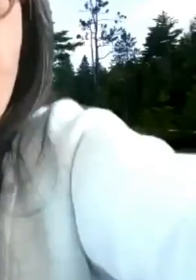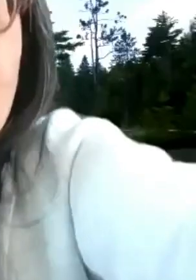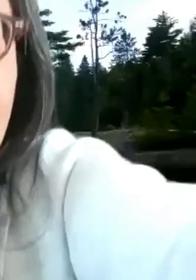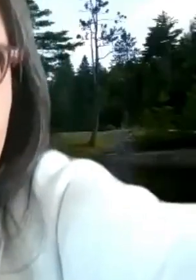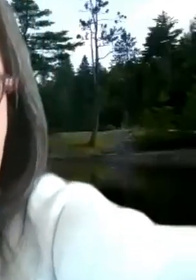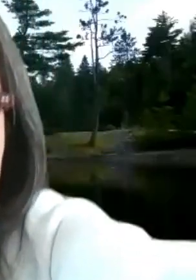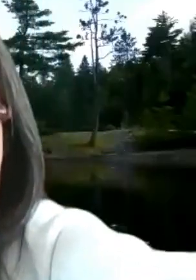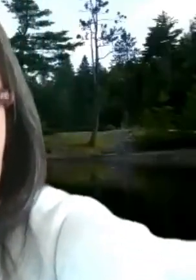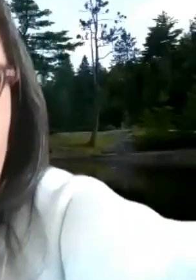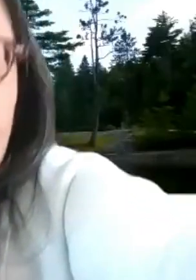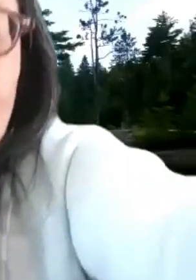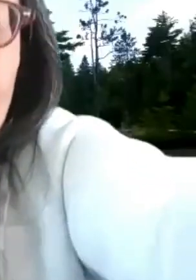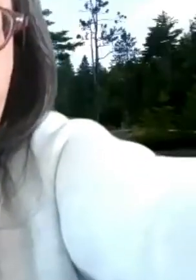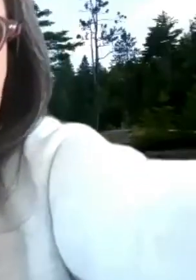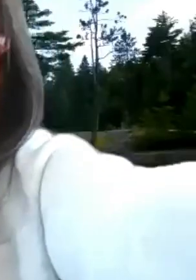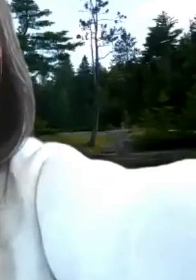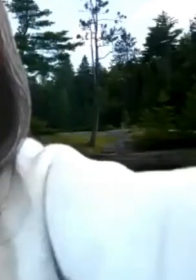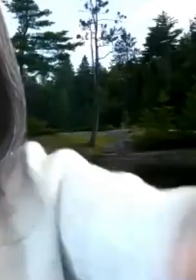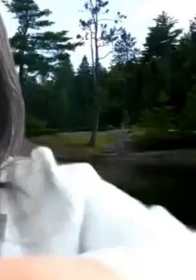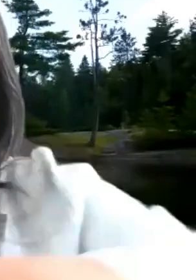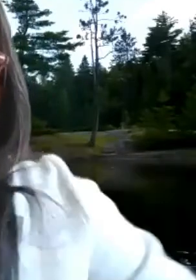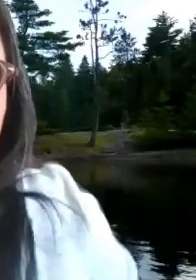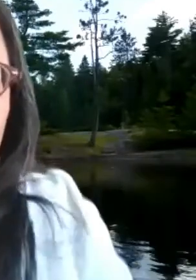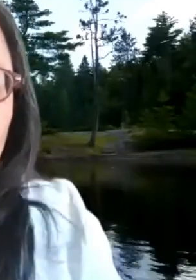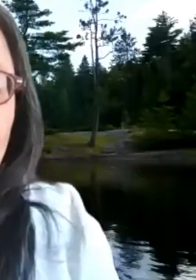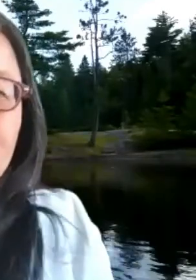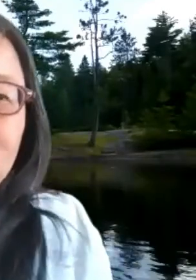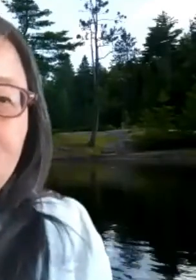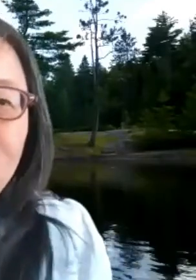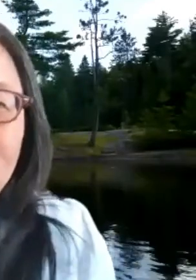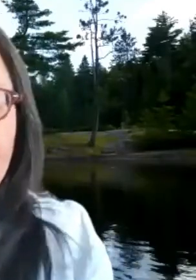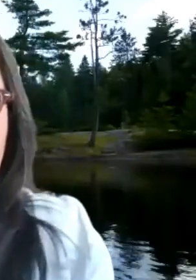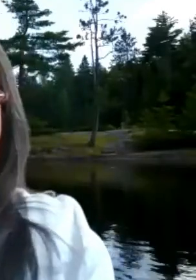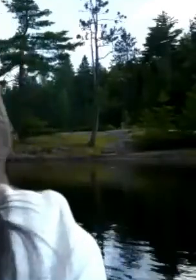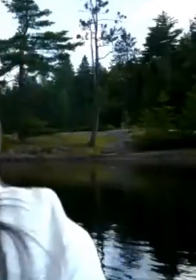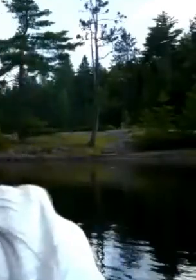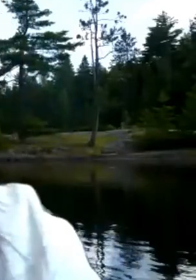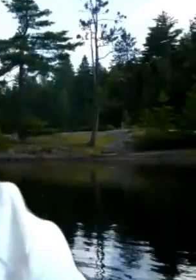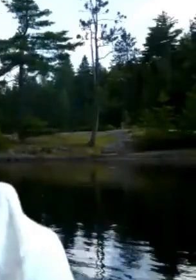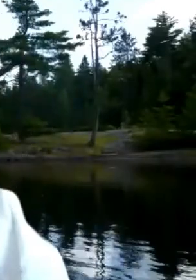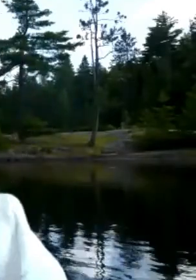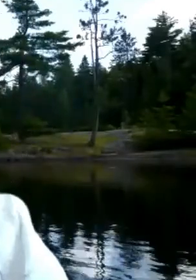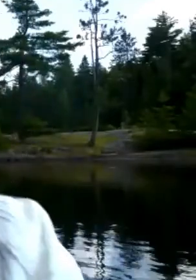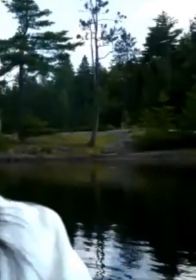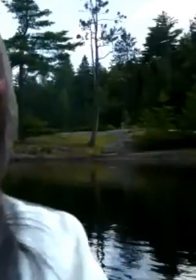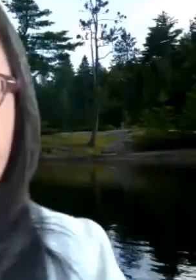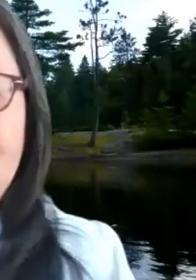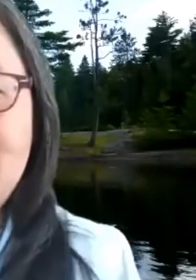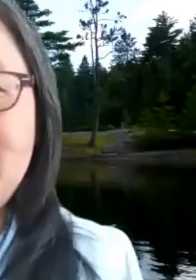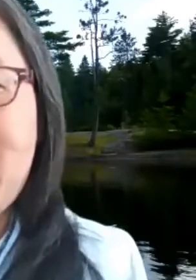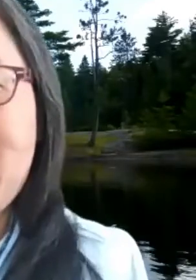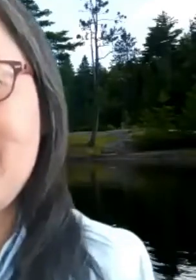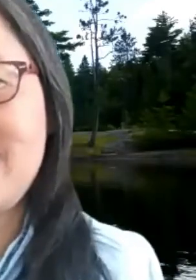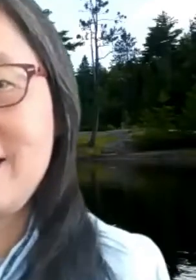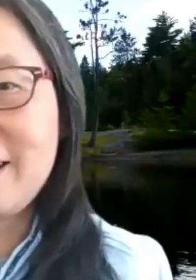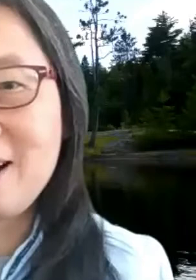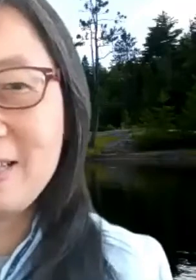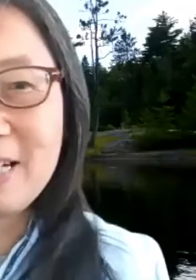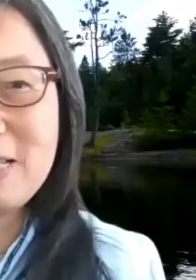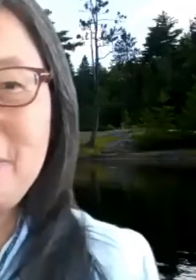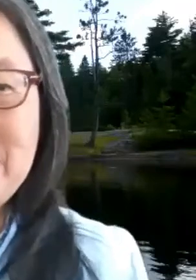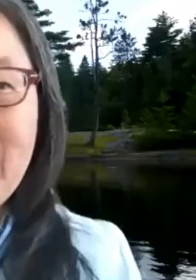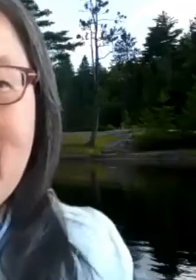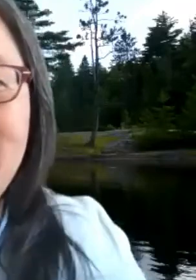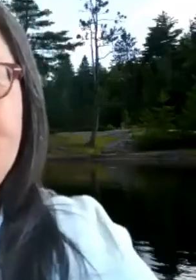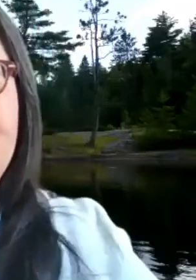Thanks so much, Ken, for a great introduction. So many of the research questions that Ken has highlighted in the